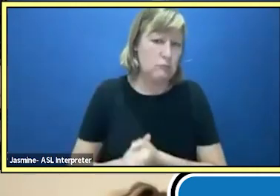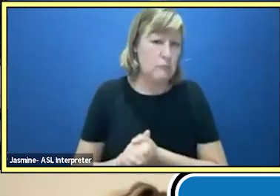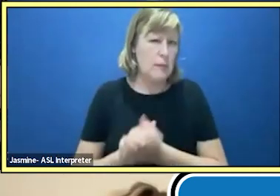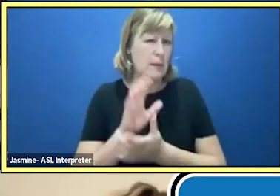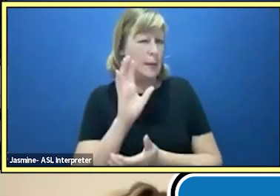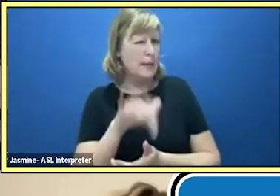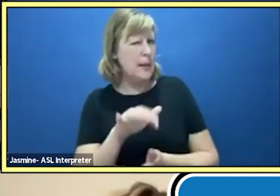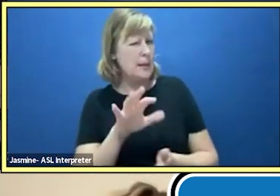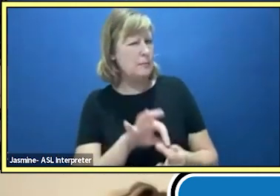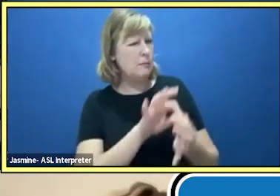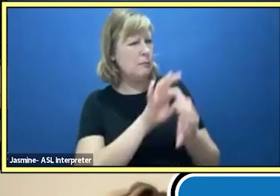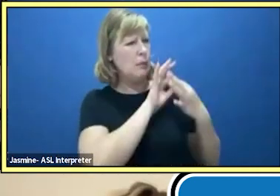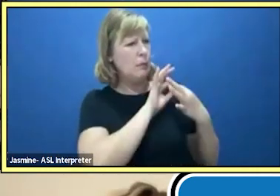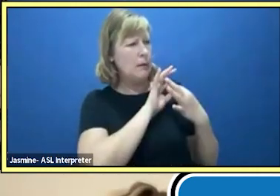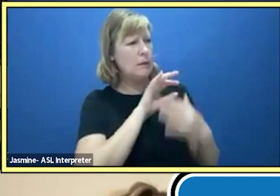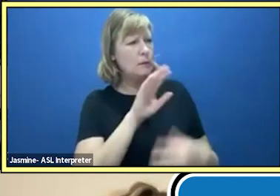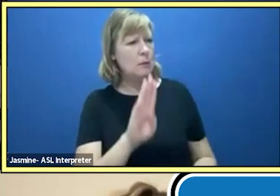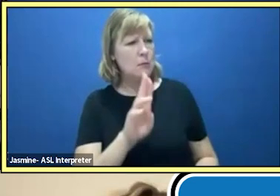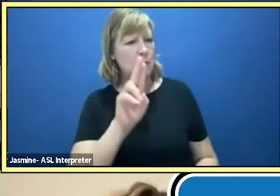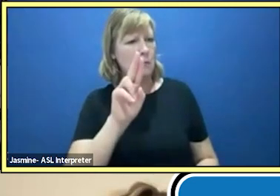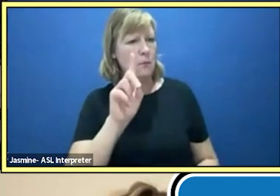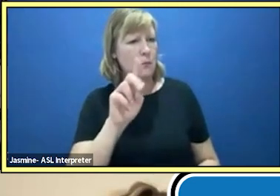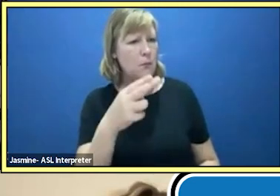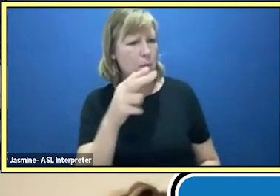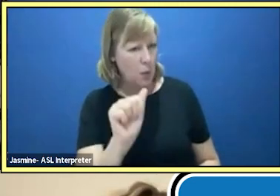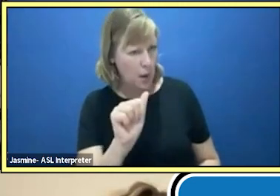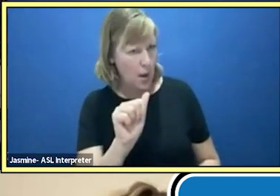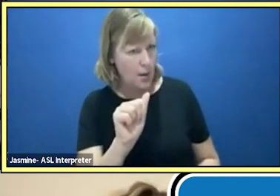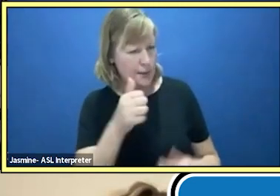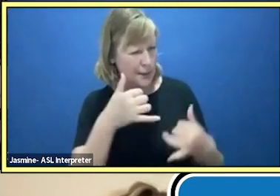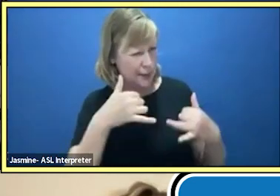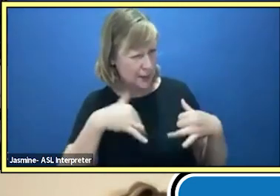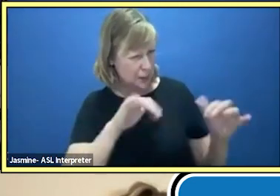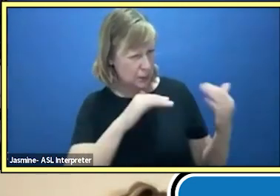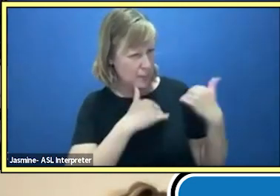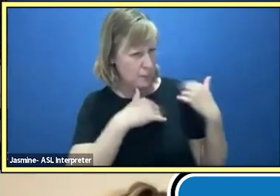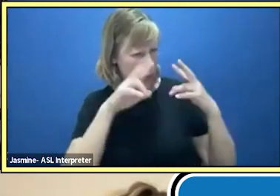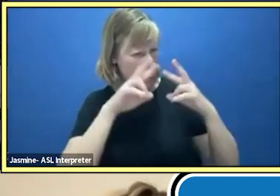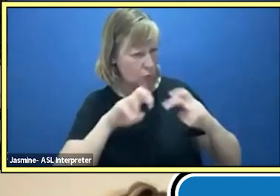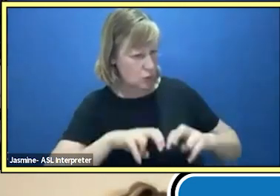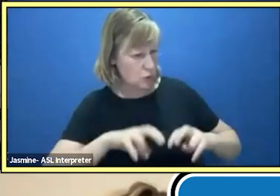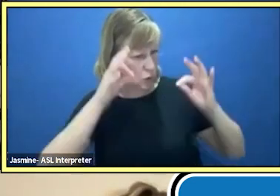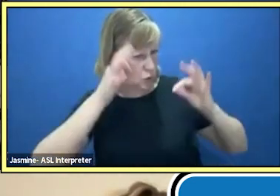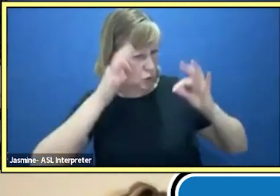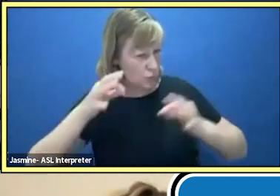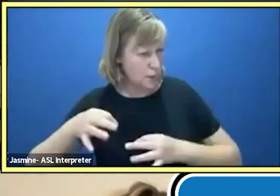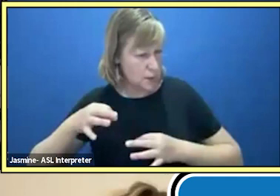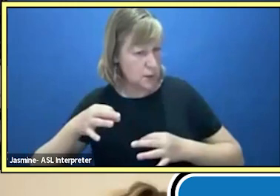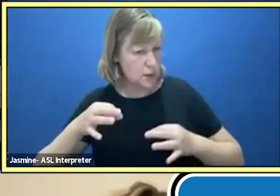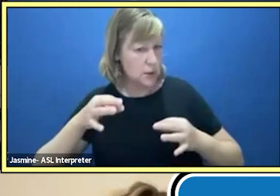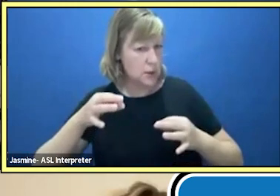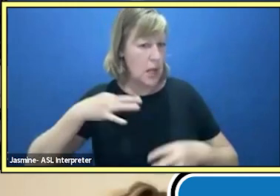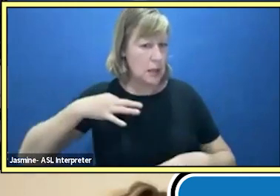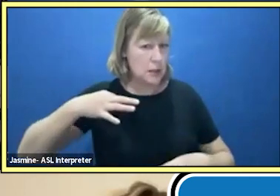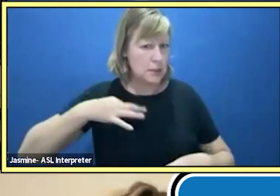the assists to determine what eligibility a person has and then